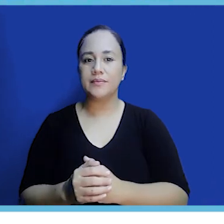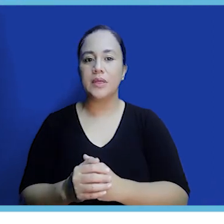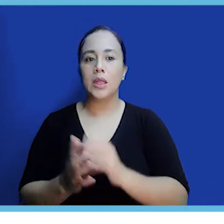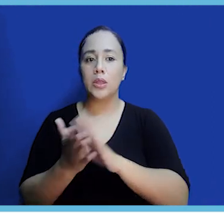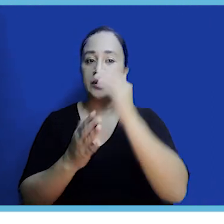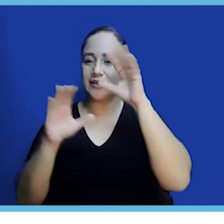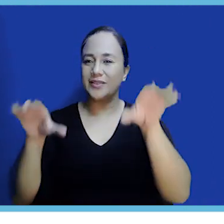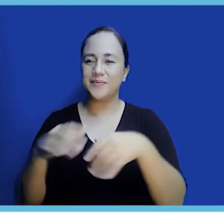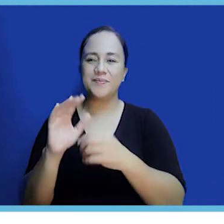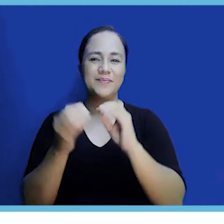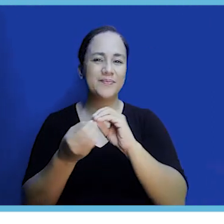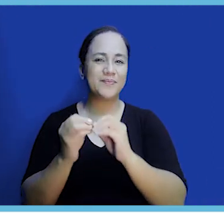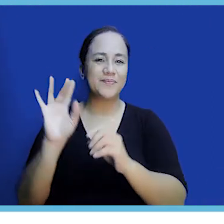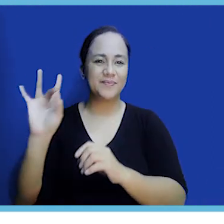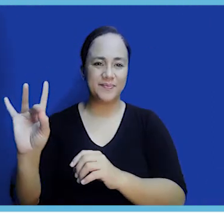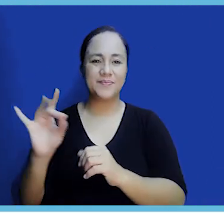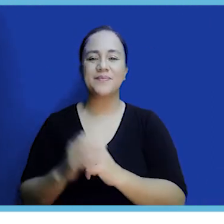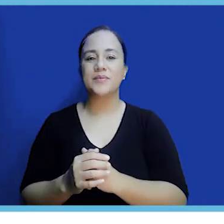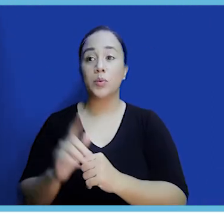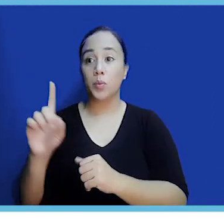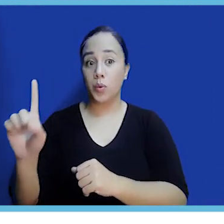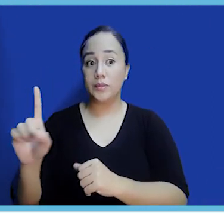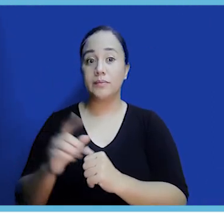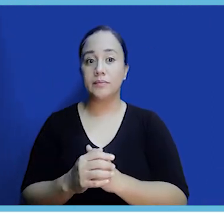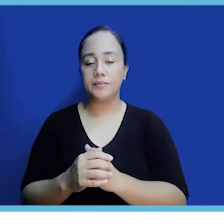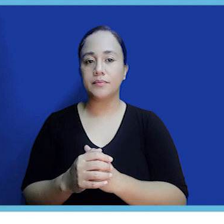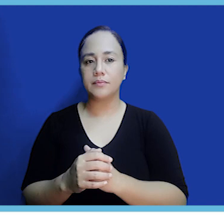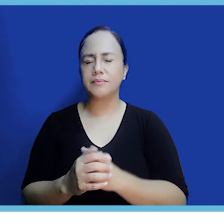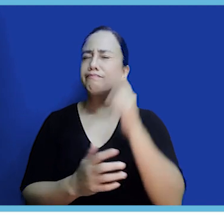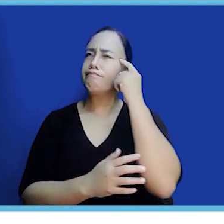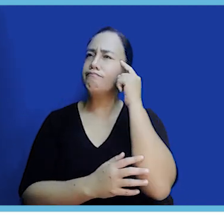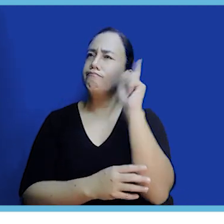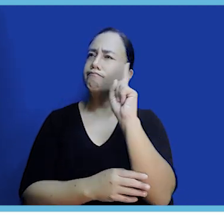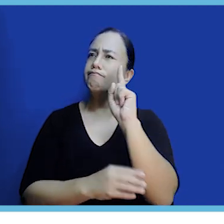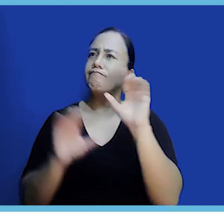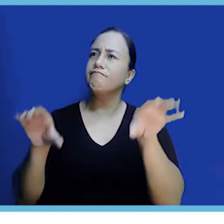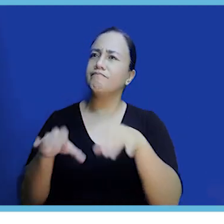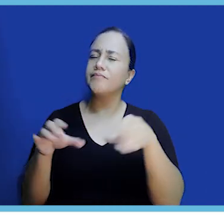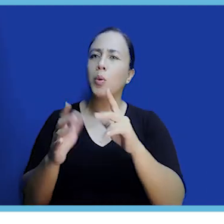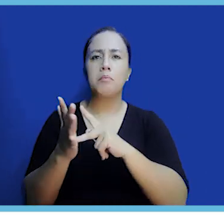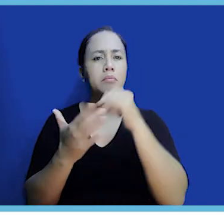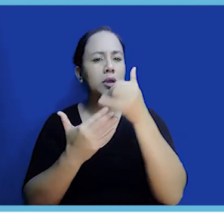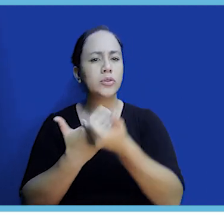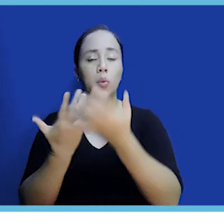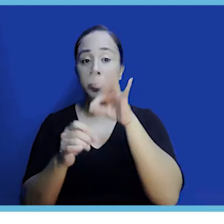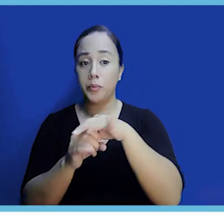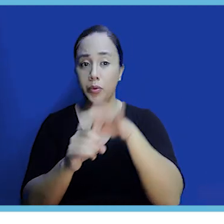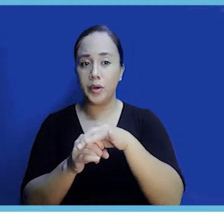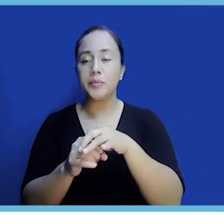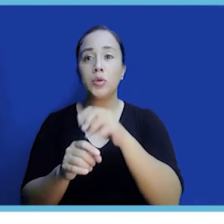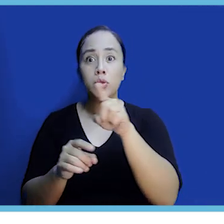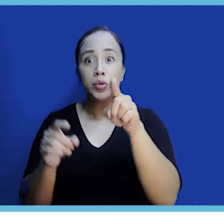Learning activity number 8. 1. Think about an activity,